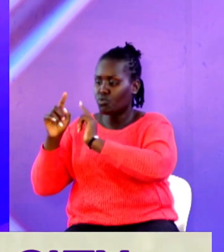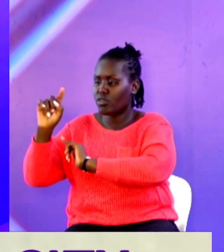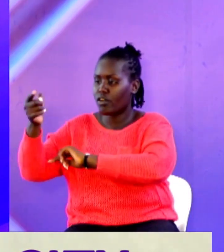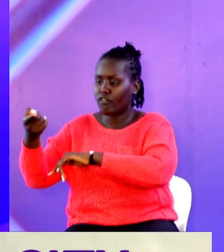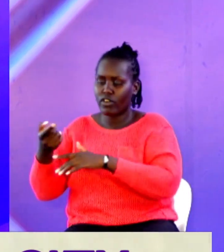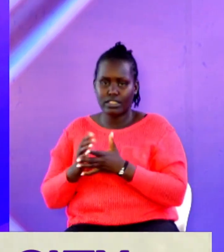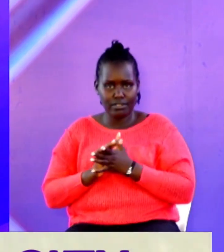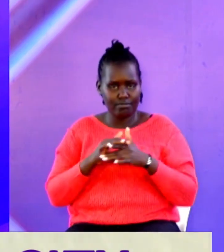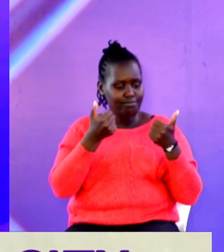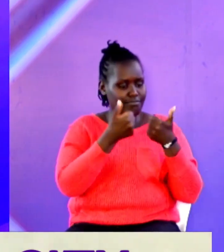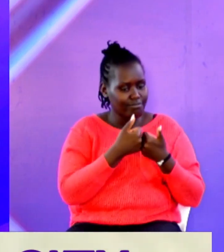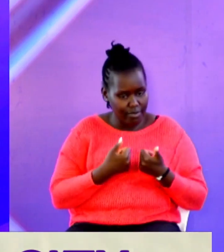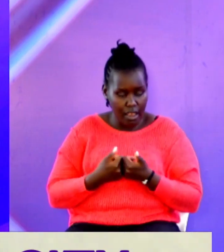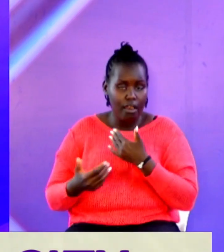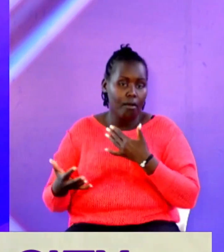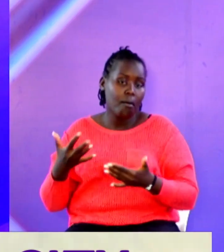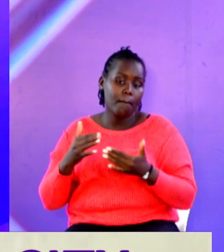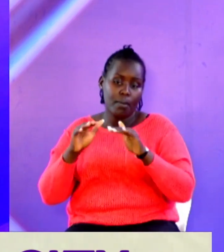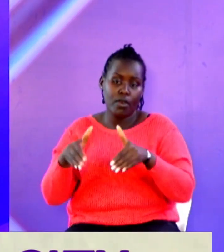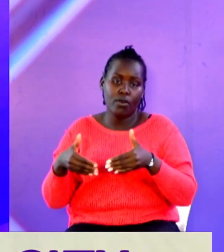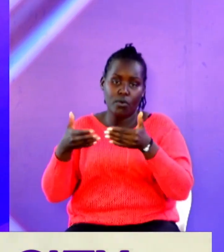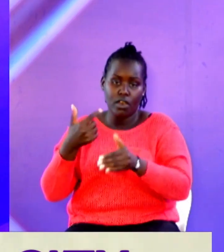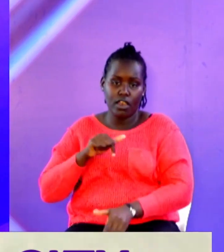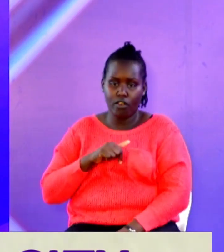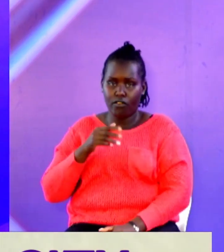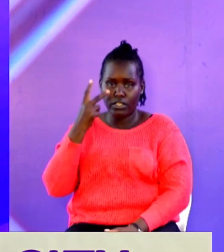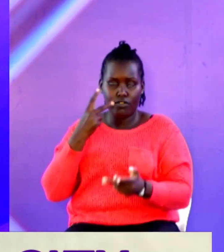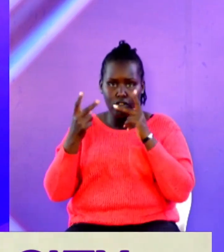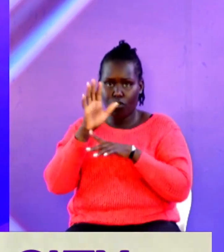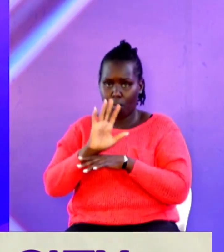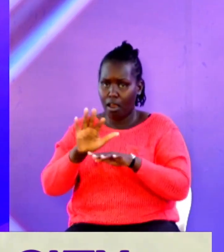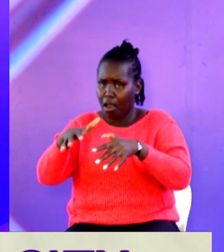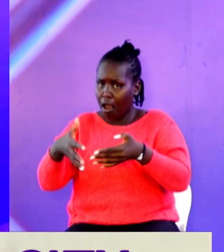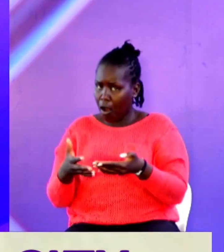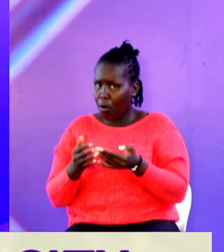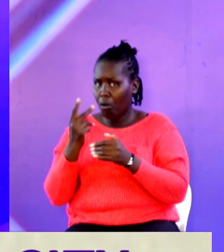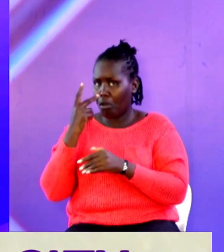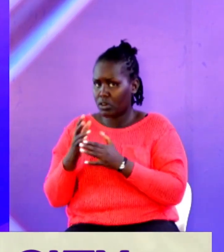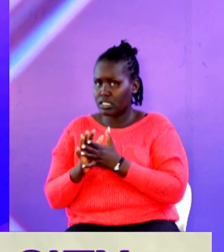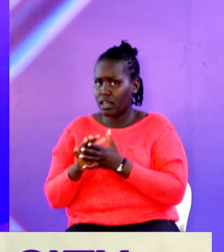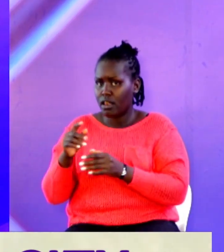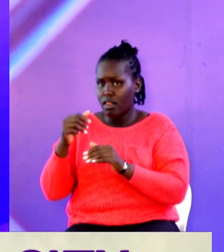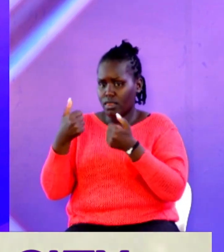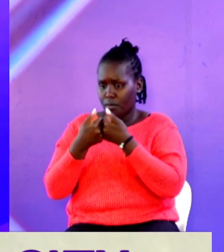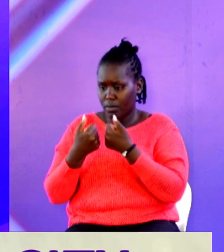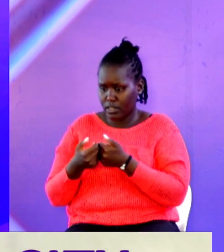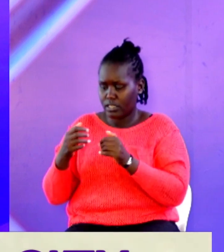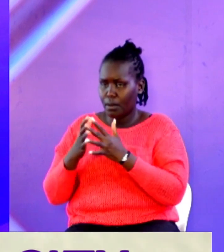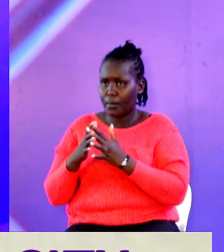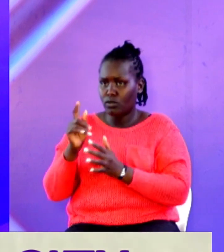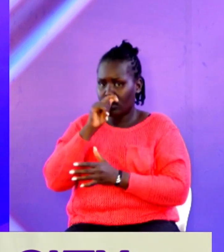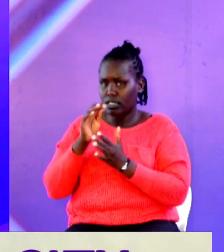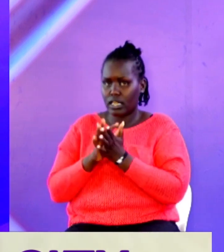game. Maybe you give us your view. How do you see this game between Tanzania and Burkina Faso?